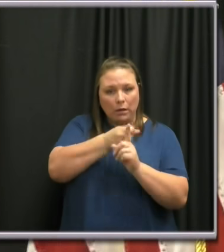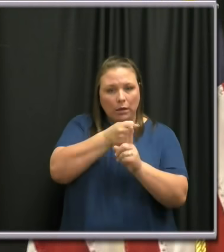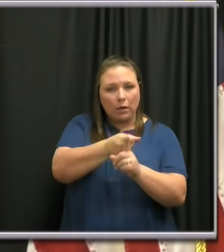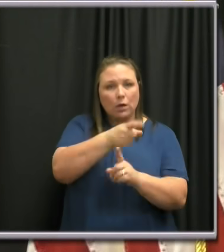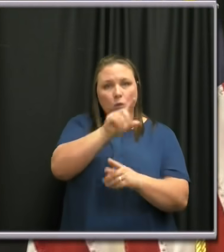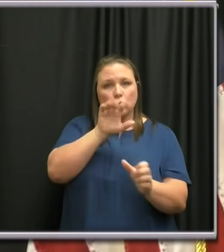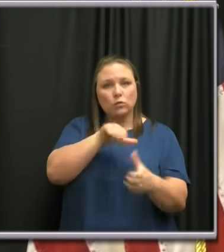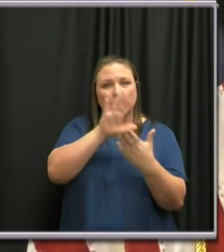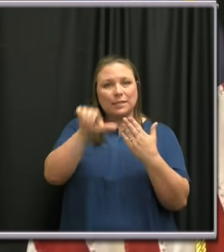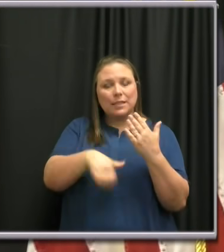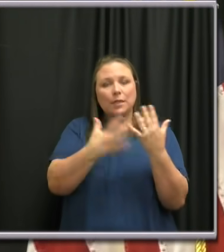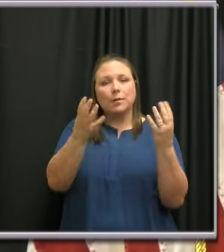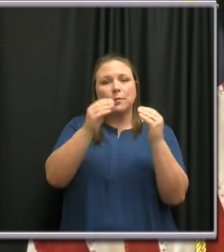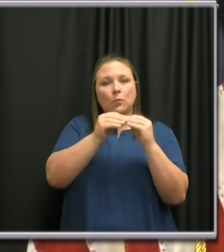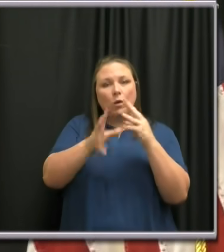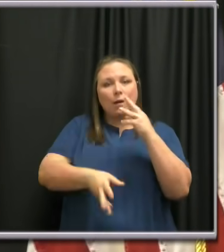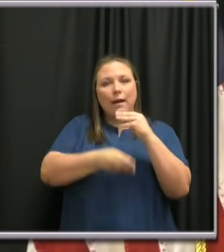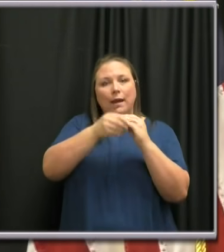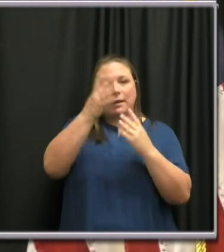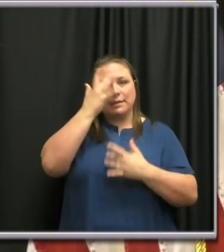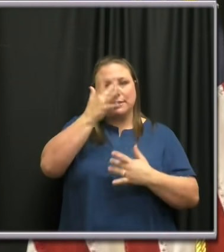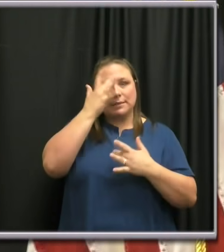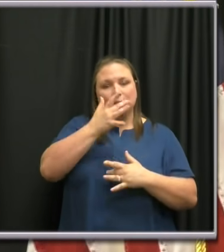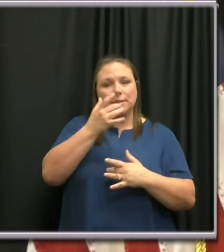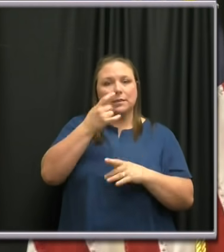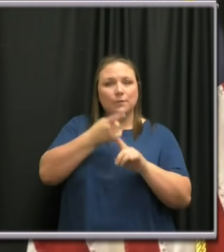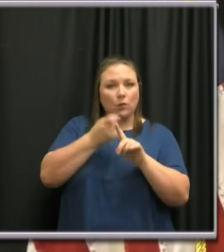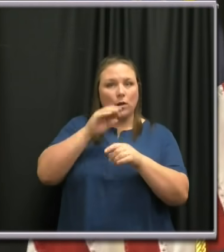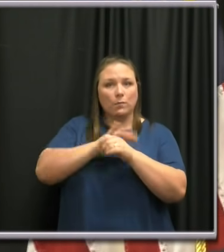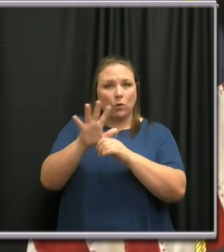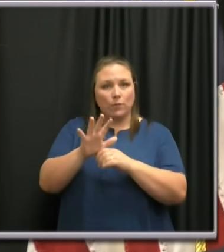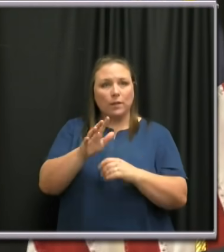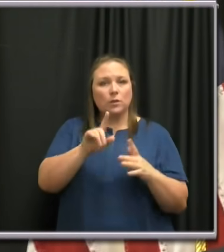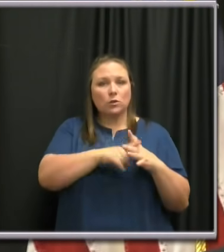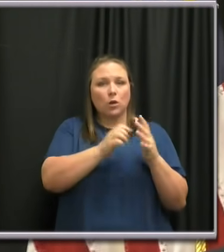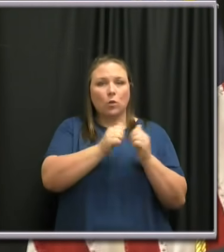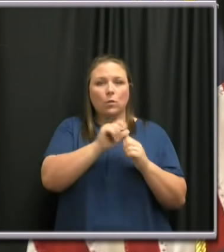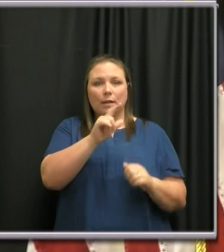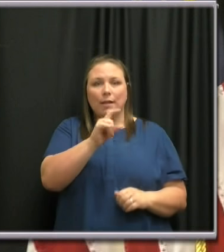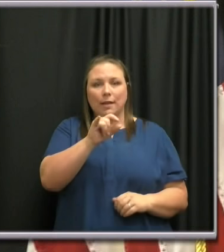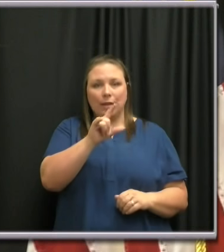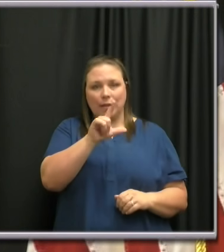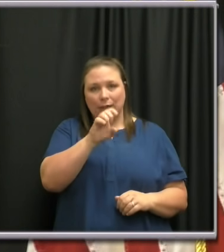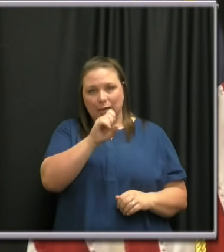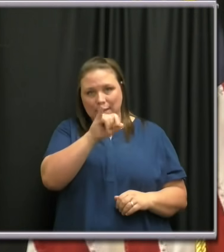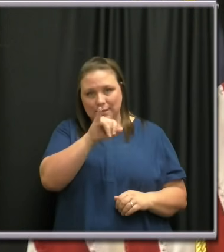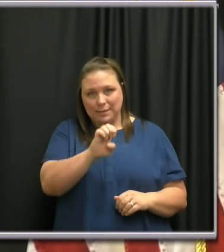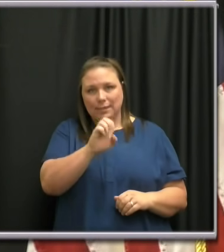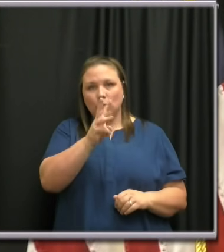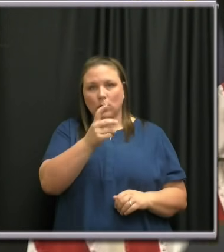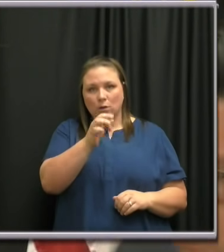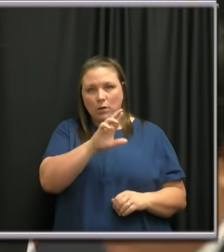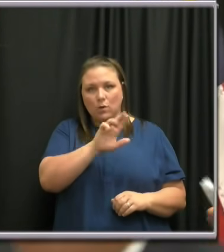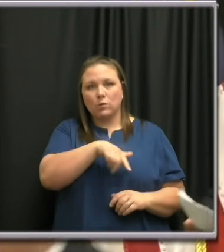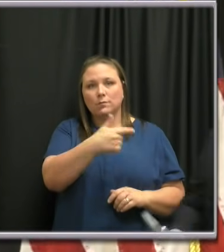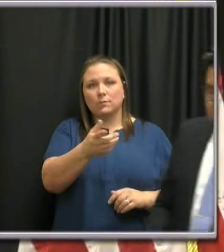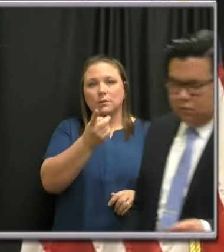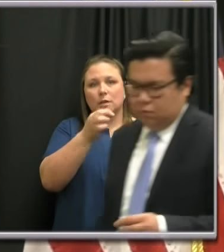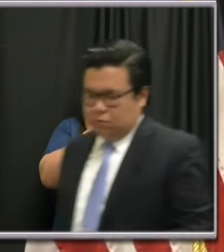COVID-19? Thank you. Thank you. We'll start with Leslie Waller and then turn it over to Dr. Hildreth.